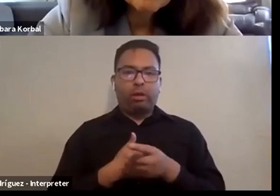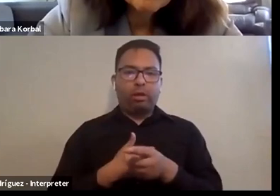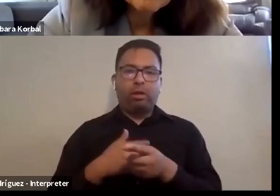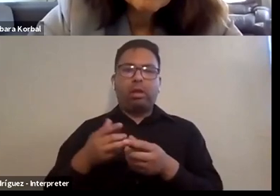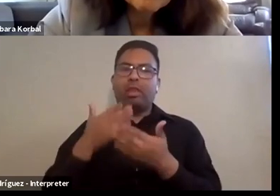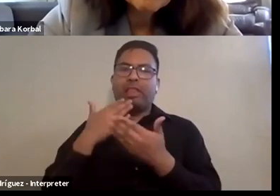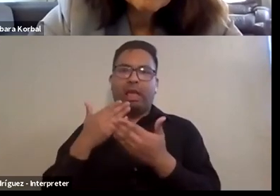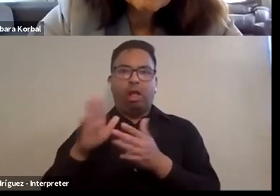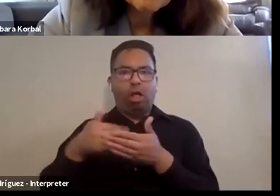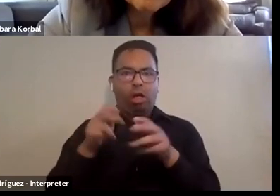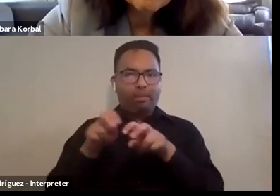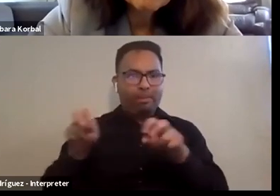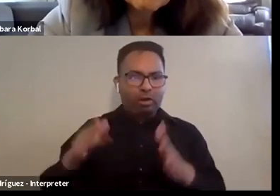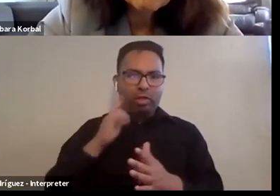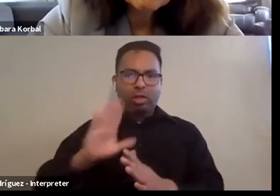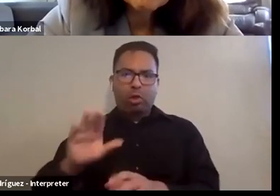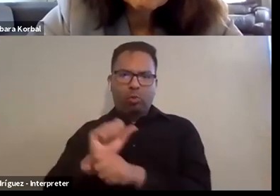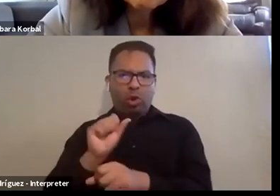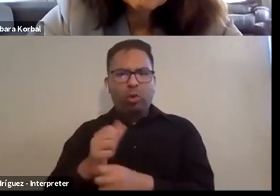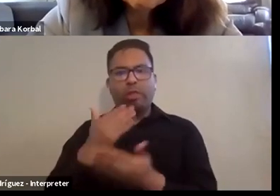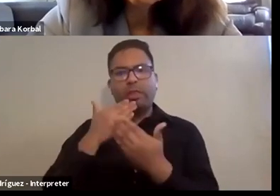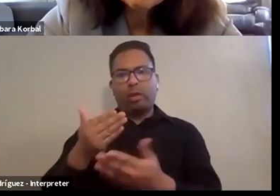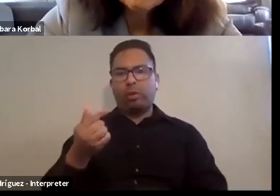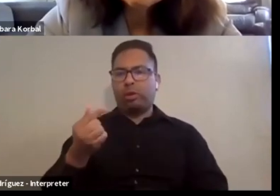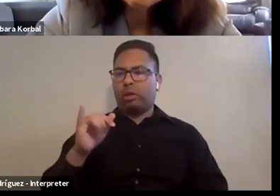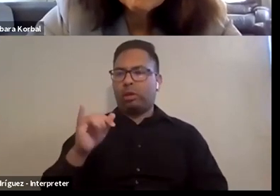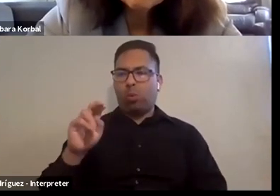work, to Gioconda and Margaret